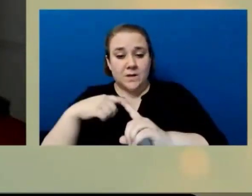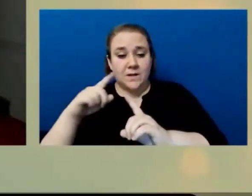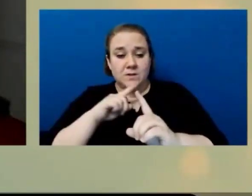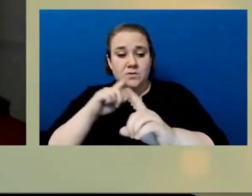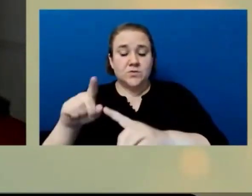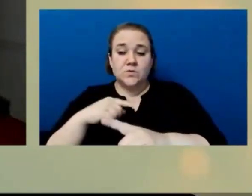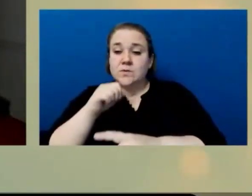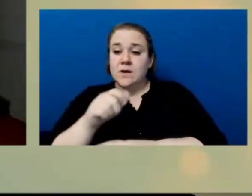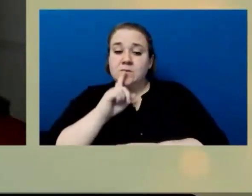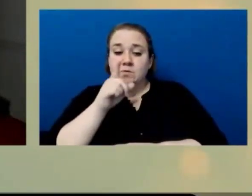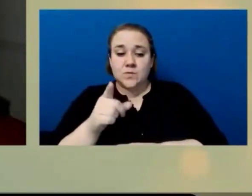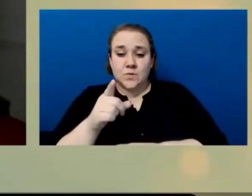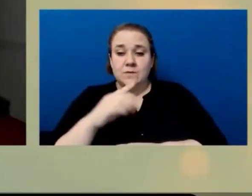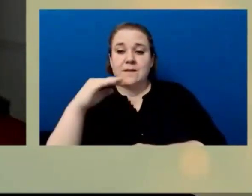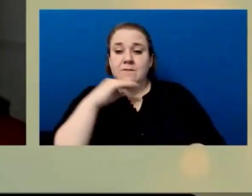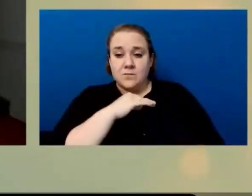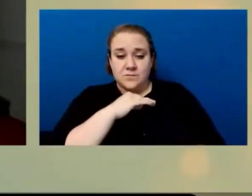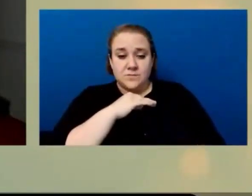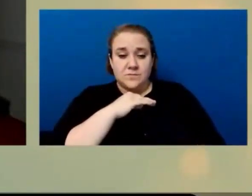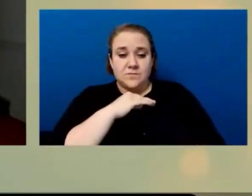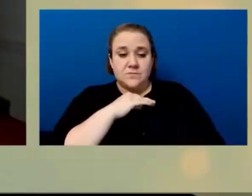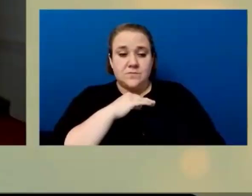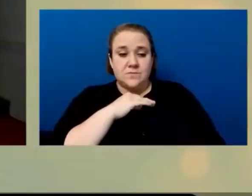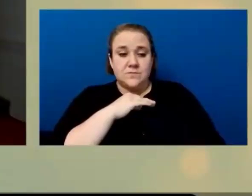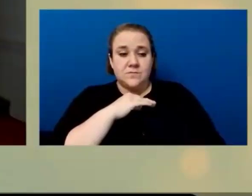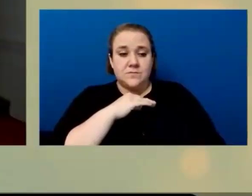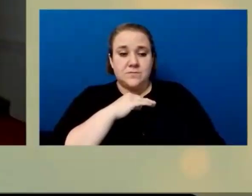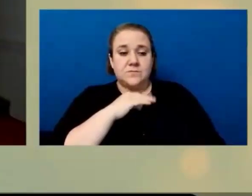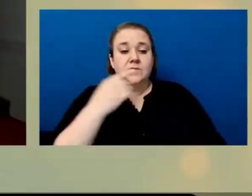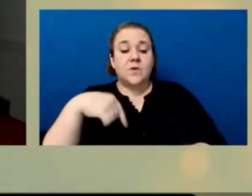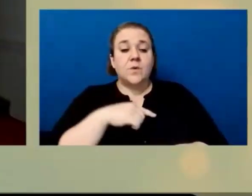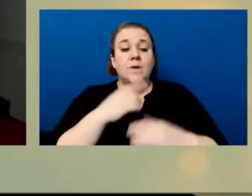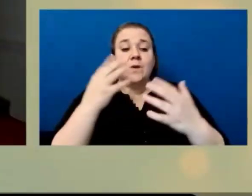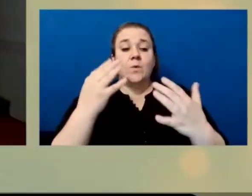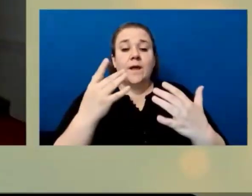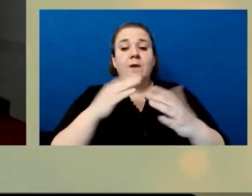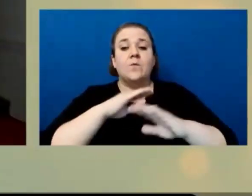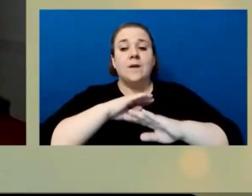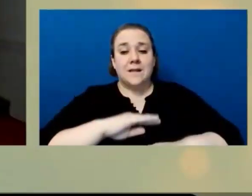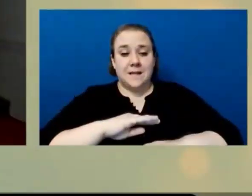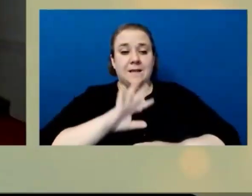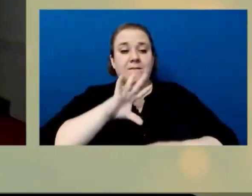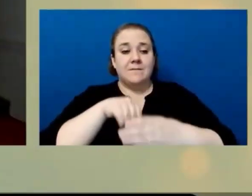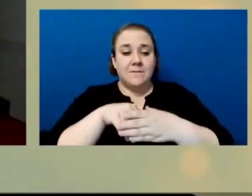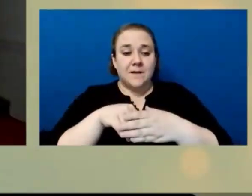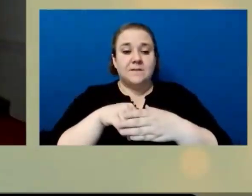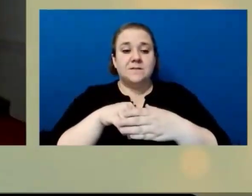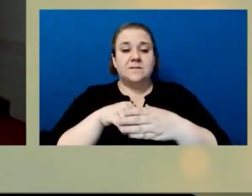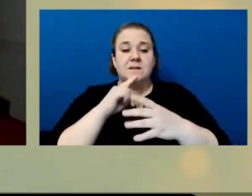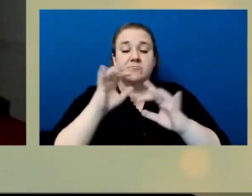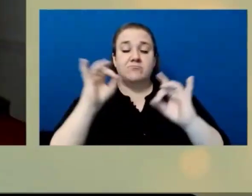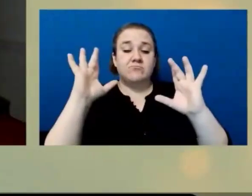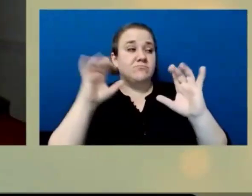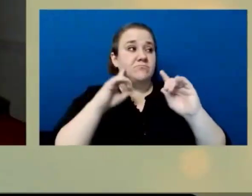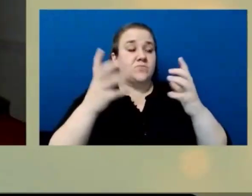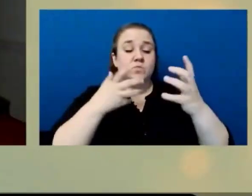towards untruth and falsehood. We await relief amidst the shrill cries